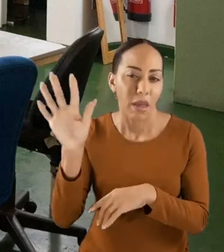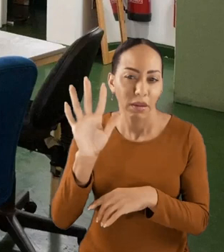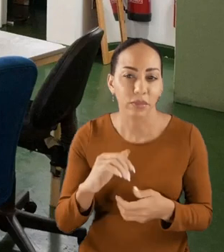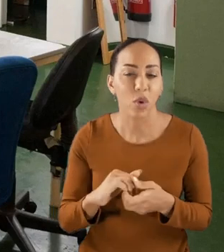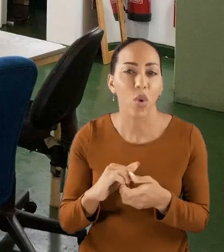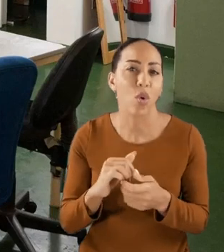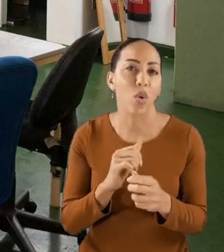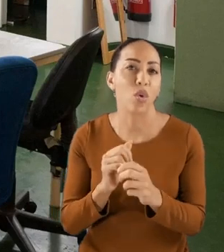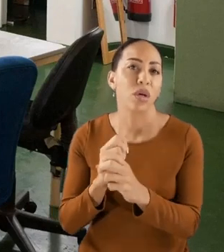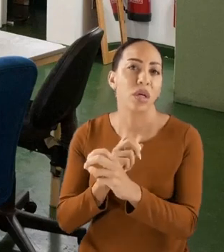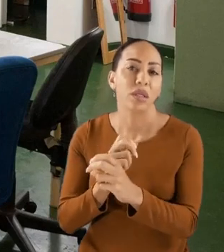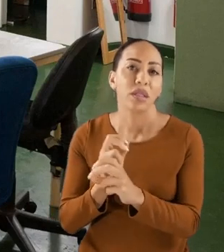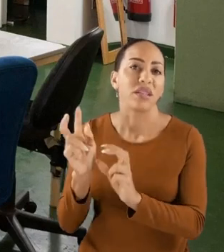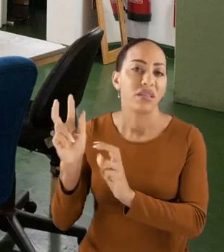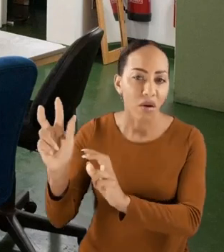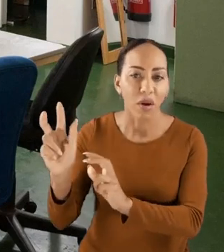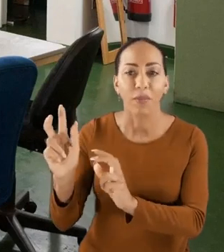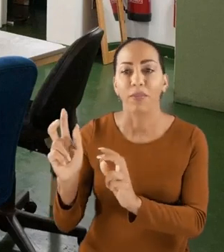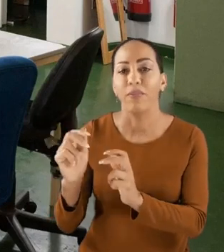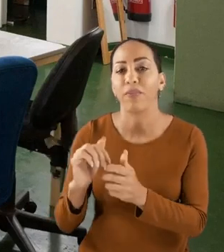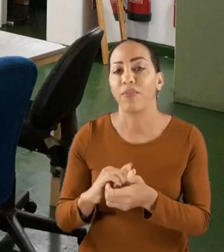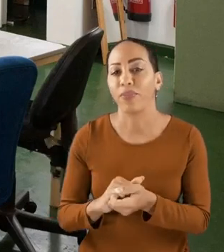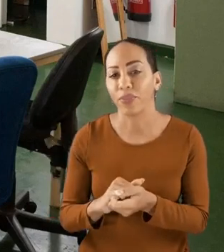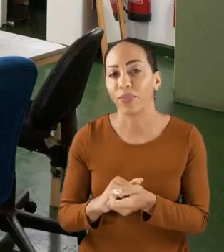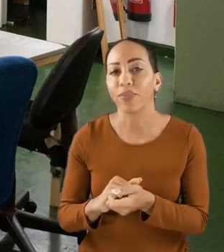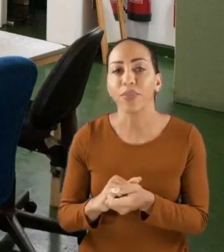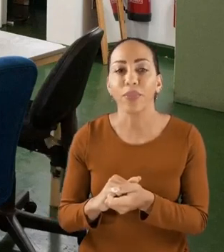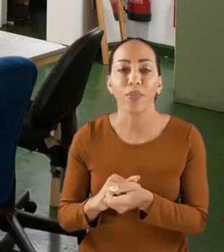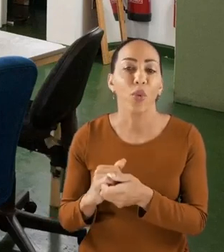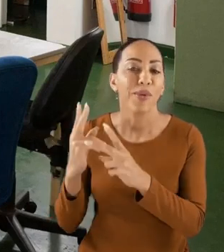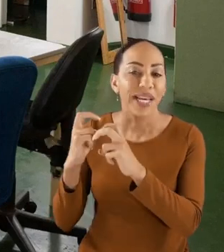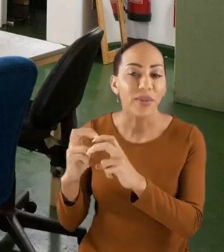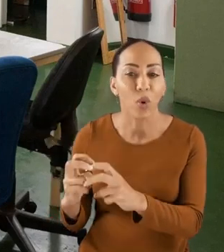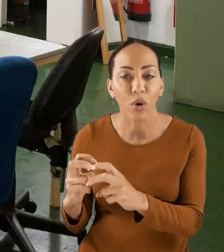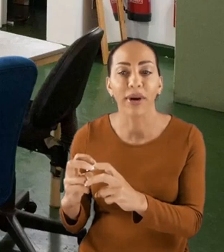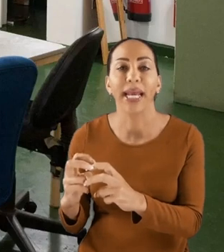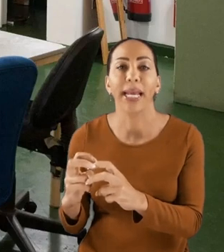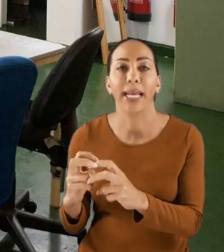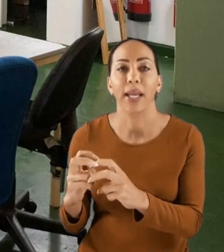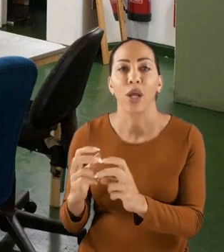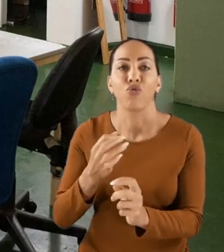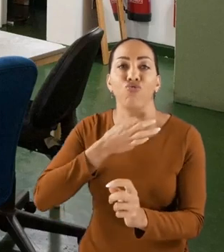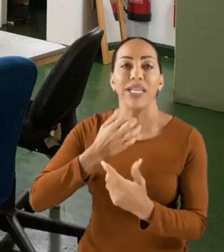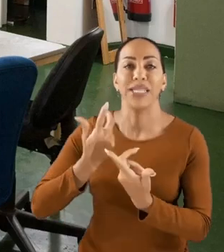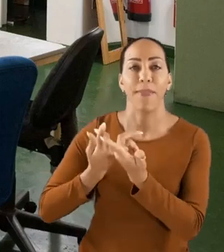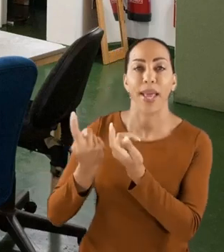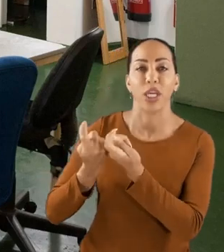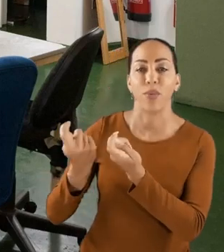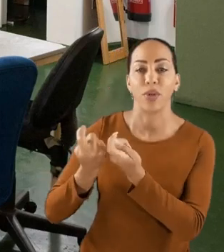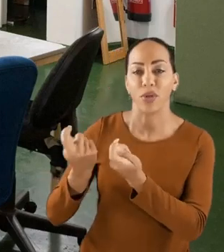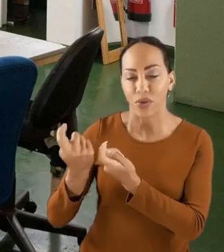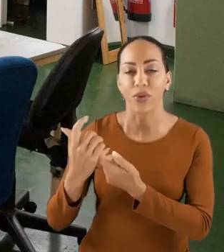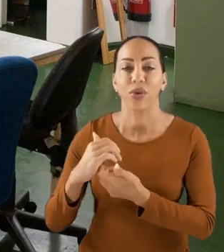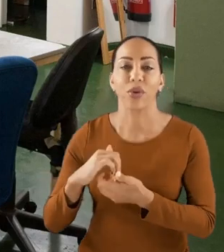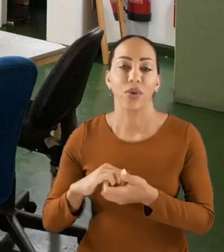Because it was in the context of exploring managed risk. Right. So I think,